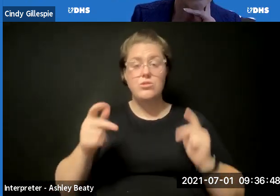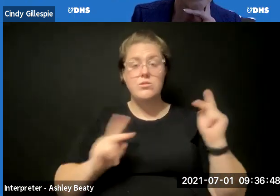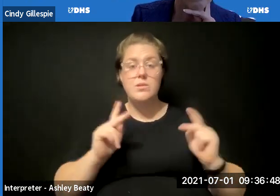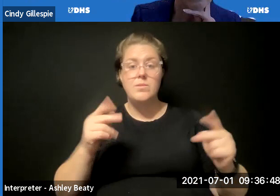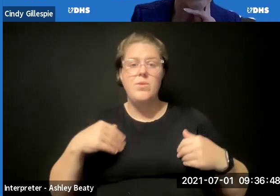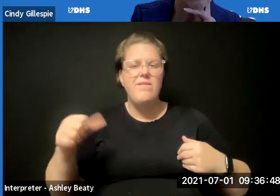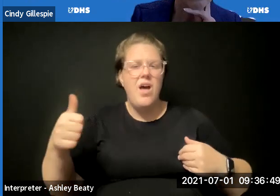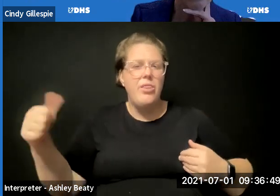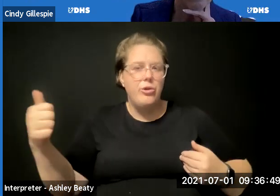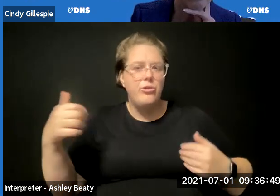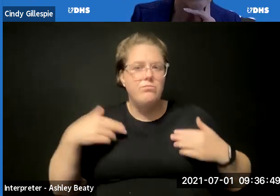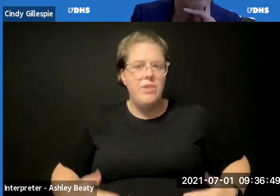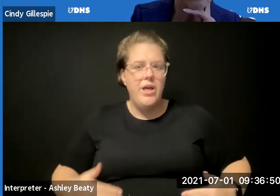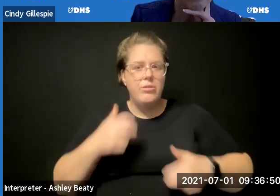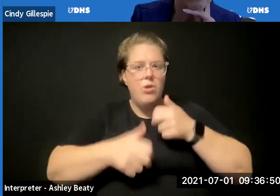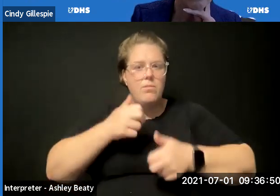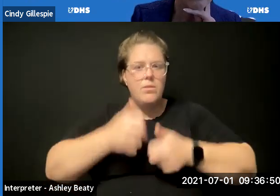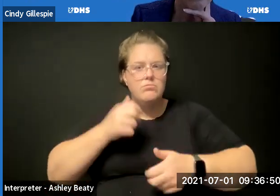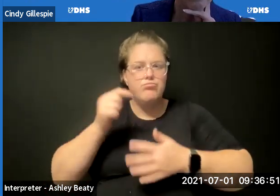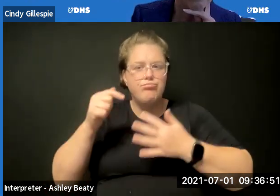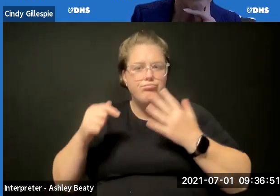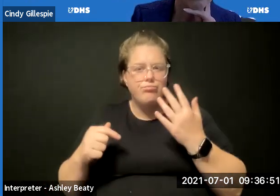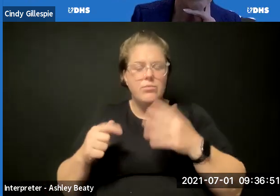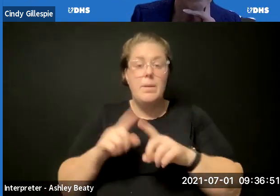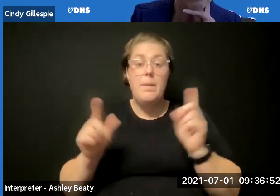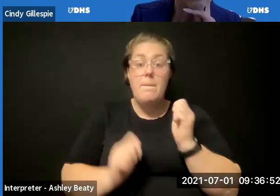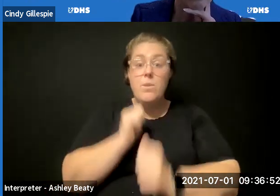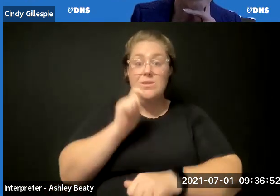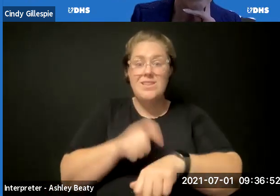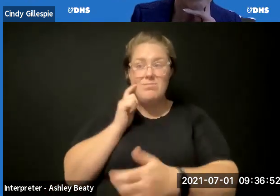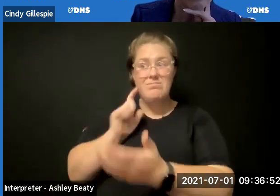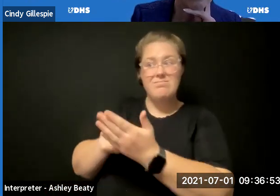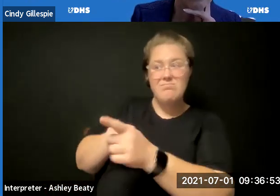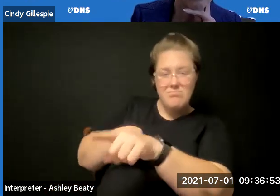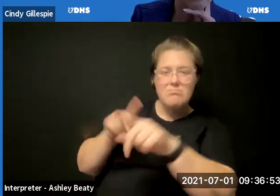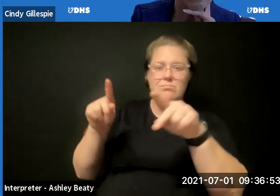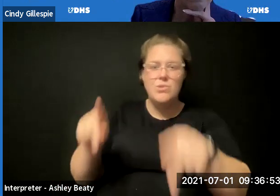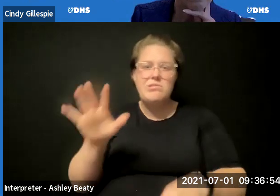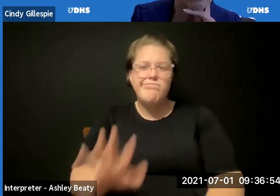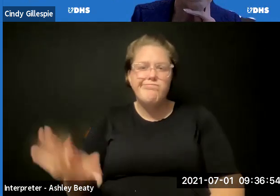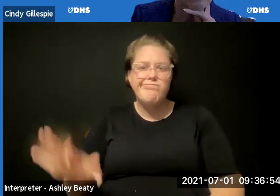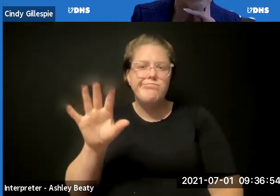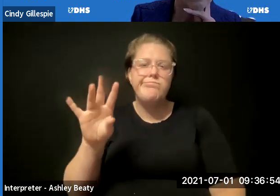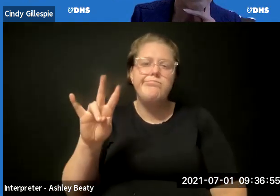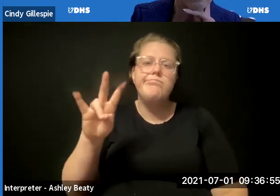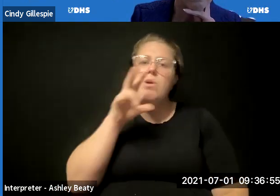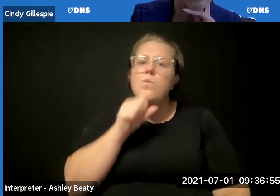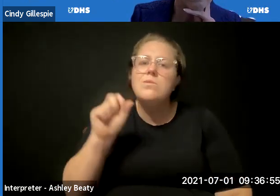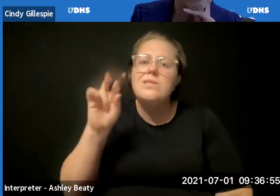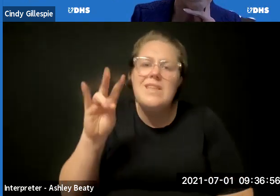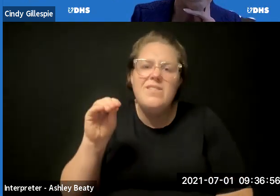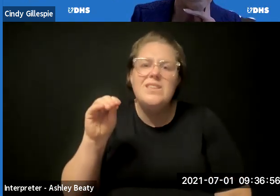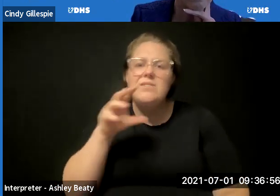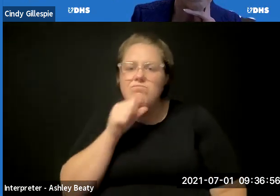underlying conditions that existed. But most of the time, if you looked at a bed, you'd see somebody in their 70s or their 80s that were being assisted in the